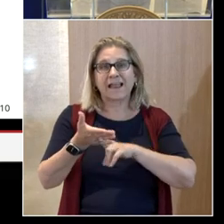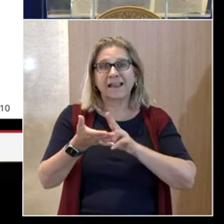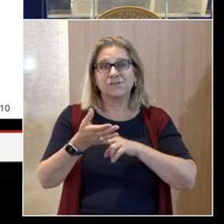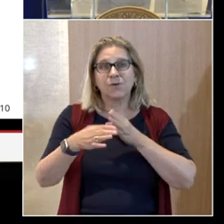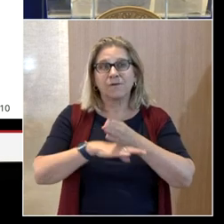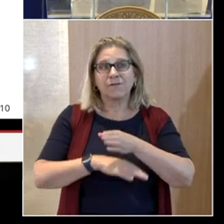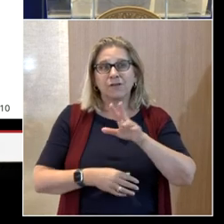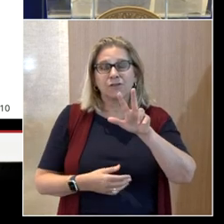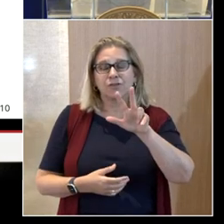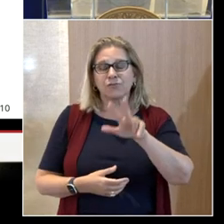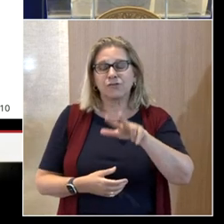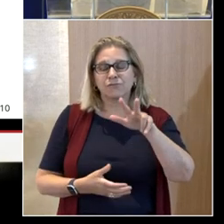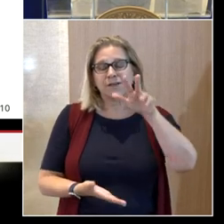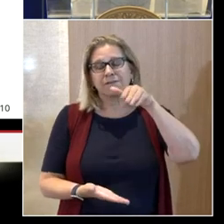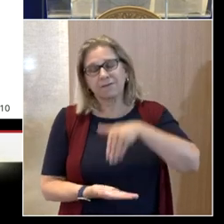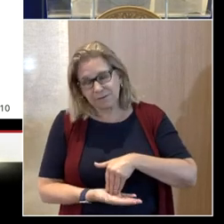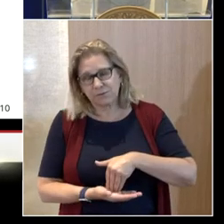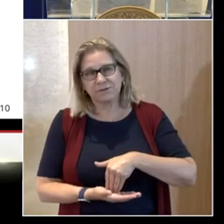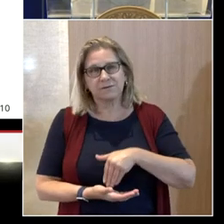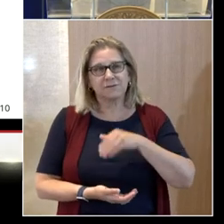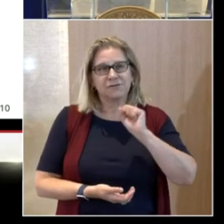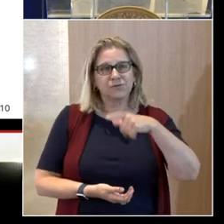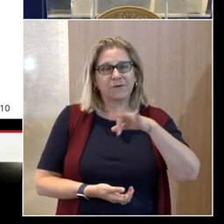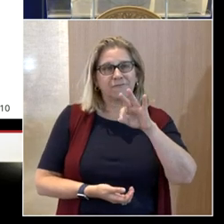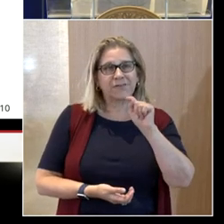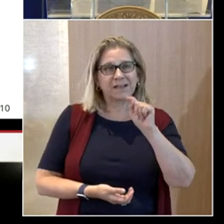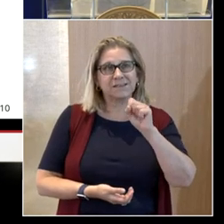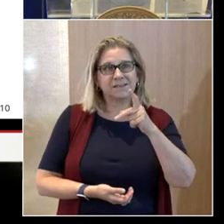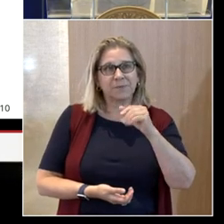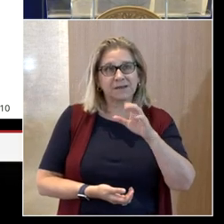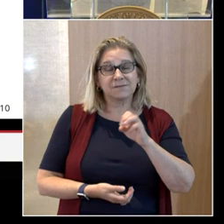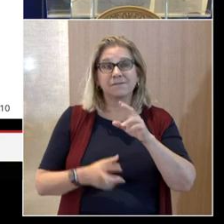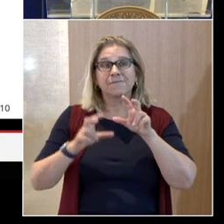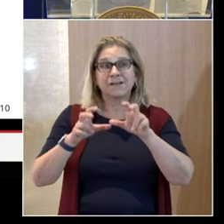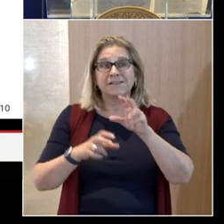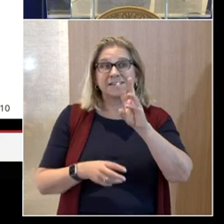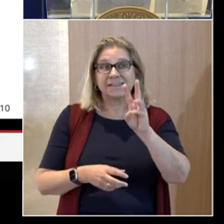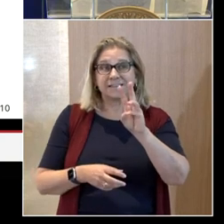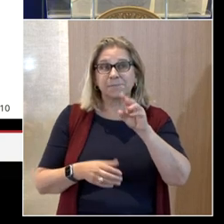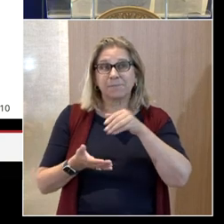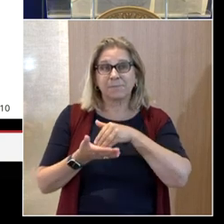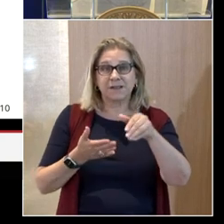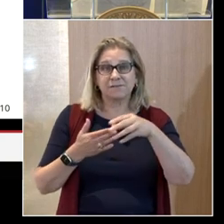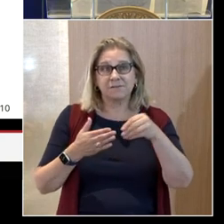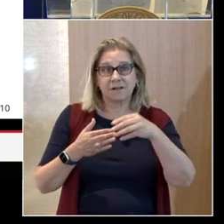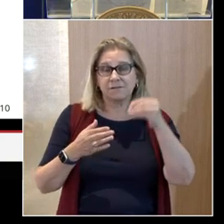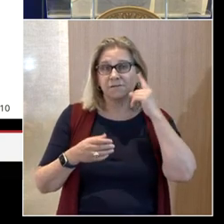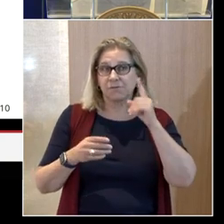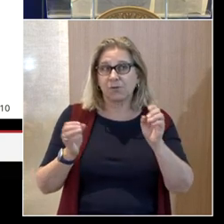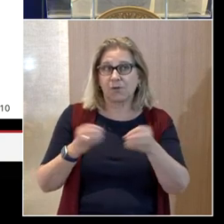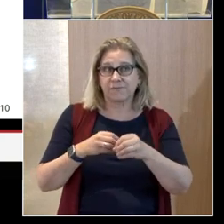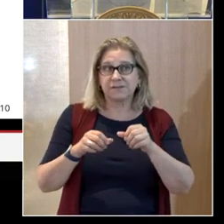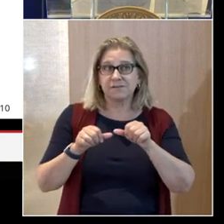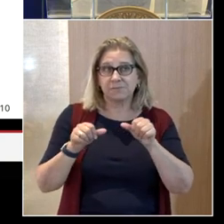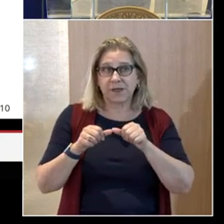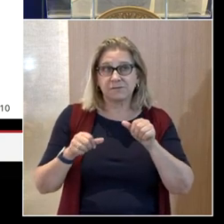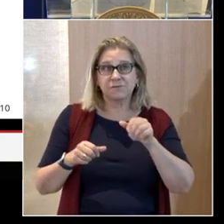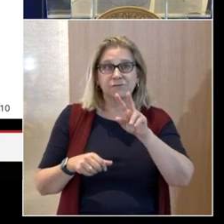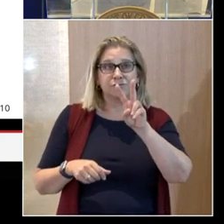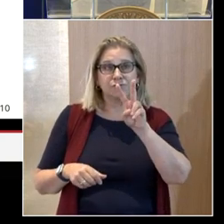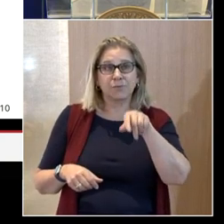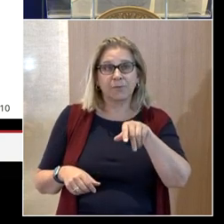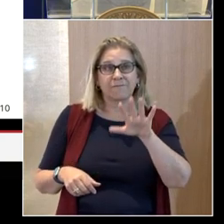invest $6 million in their office spaces. These two projects are expected to generate $2.5 million in